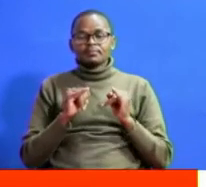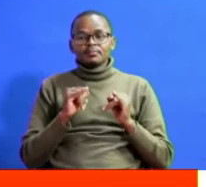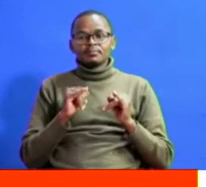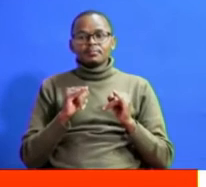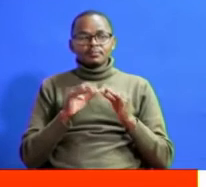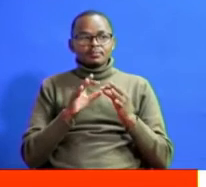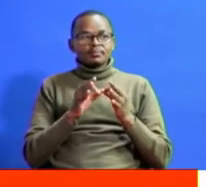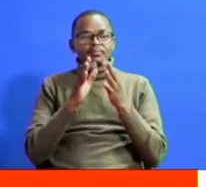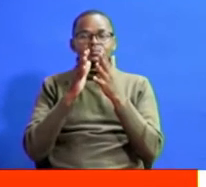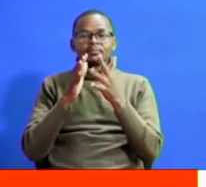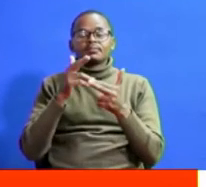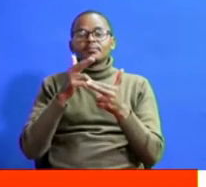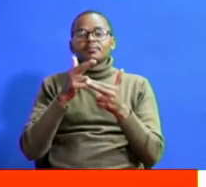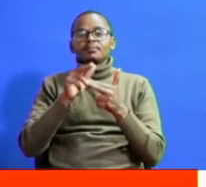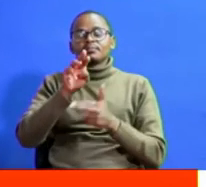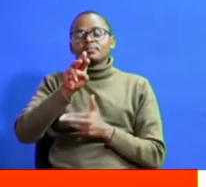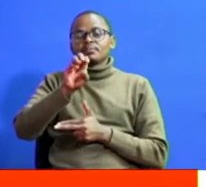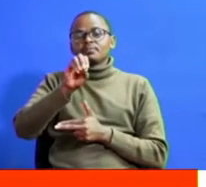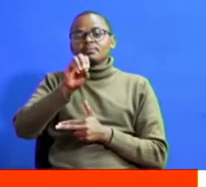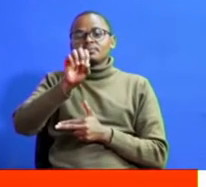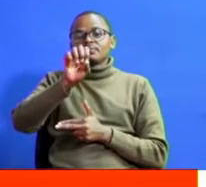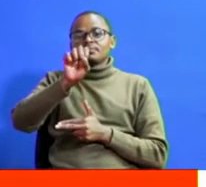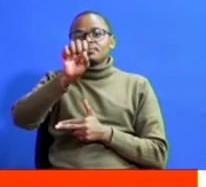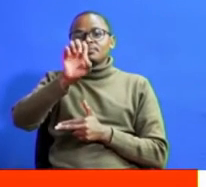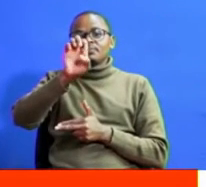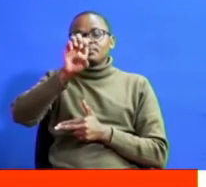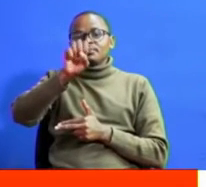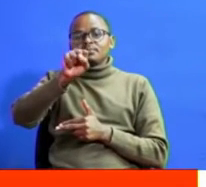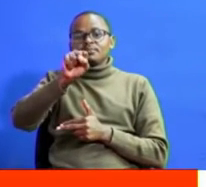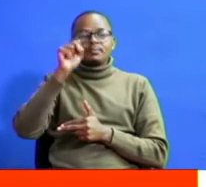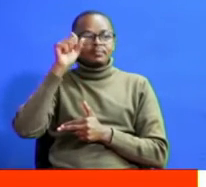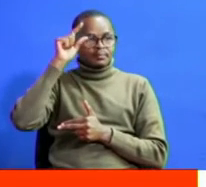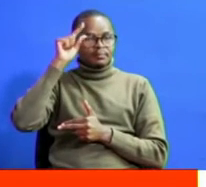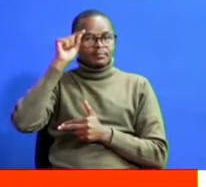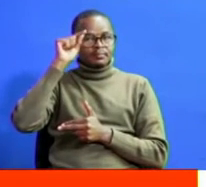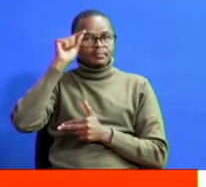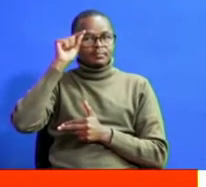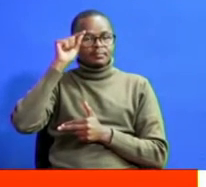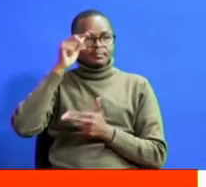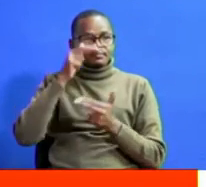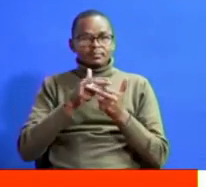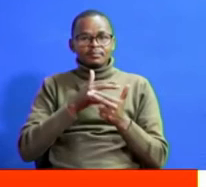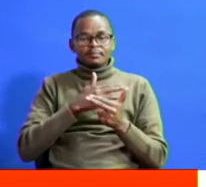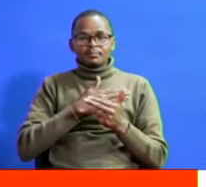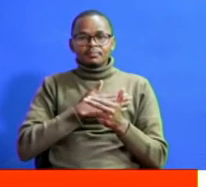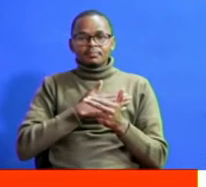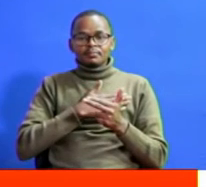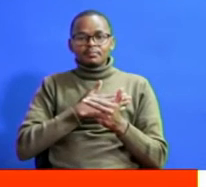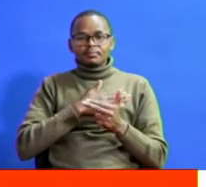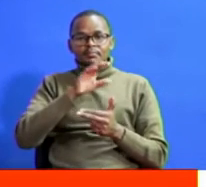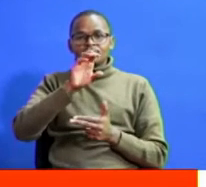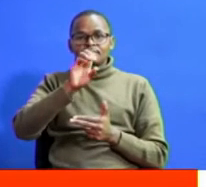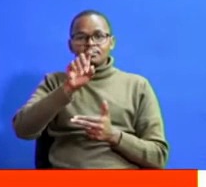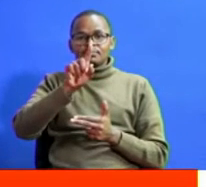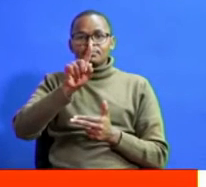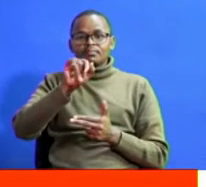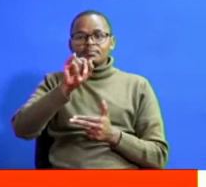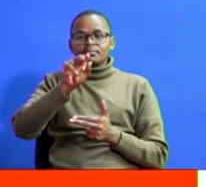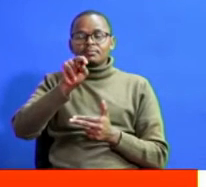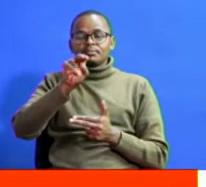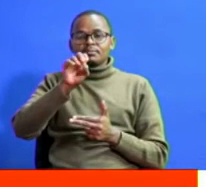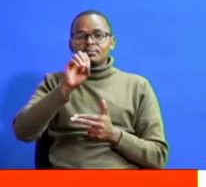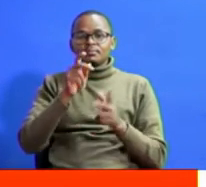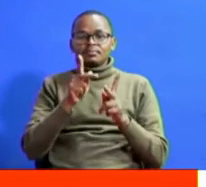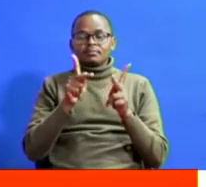Our sign language interpreter tonight has been Moses Gitonga. My name is Omondi Otieno. It's also